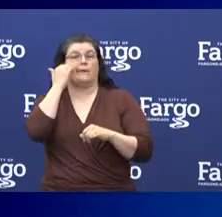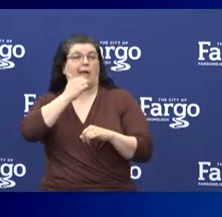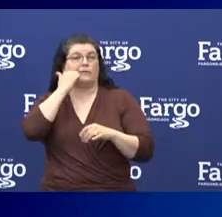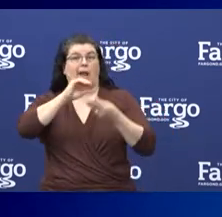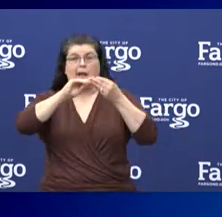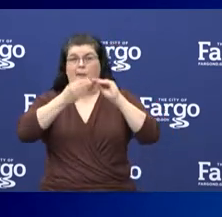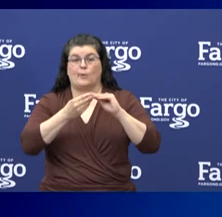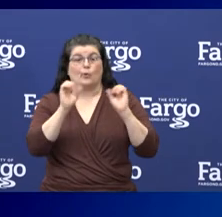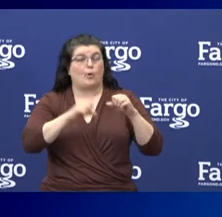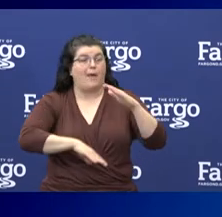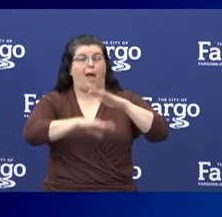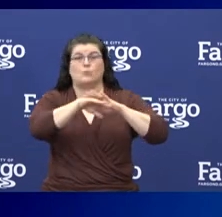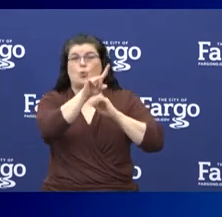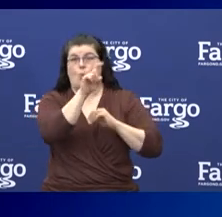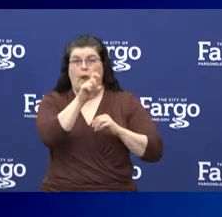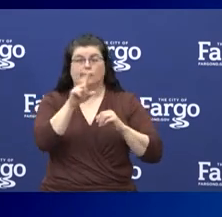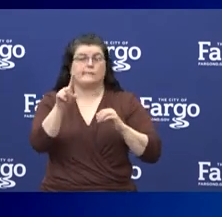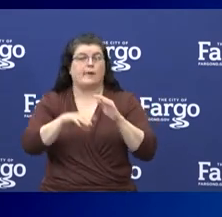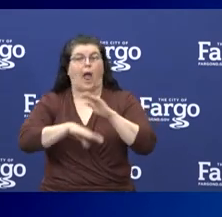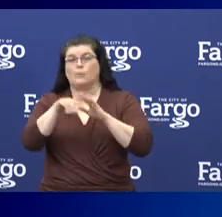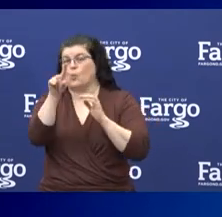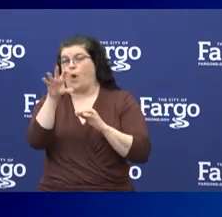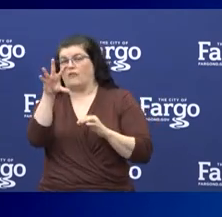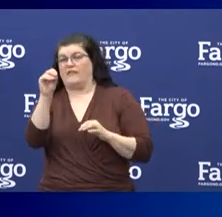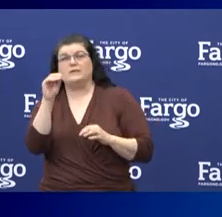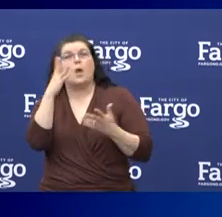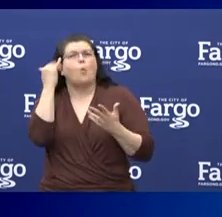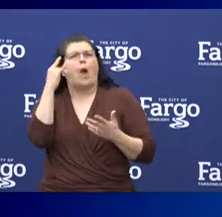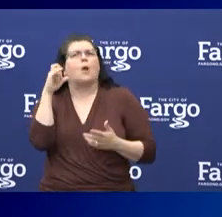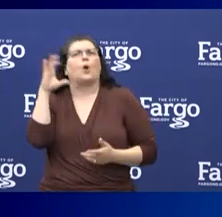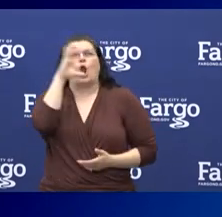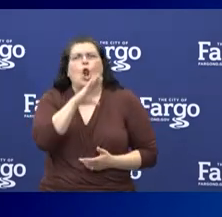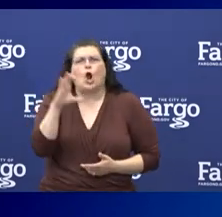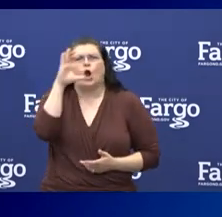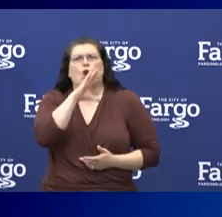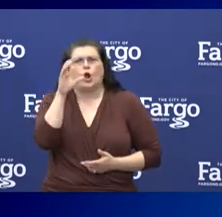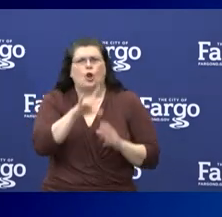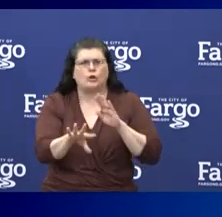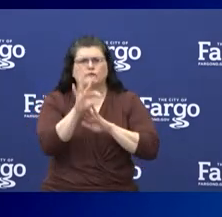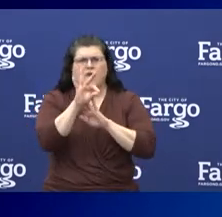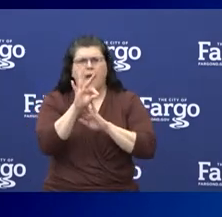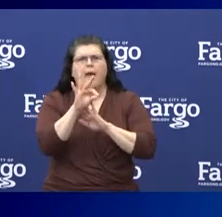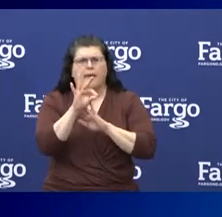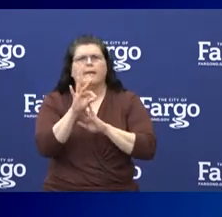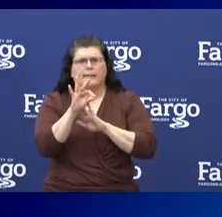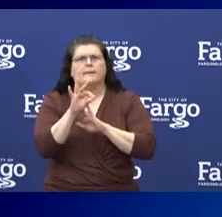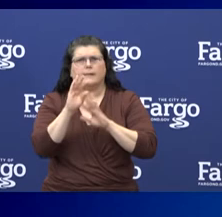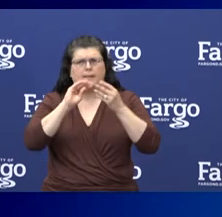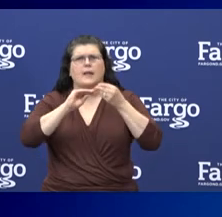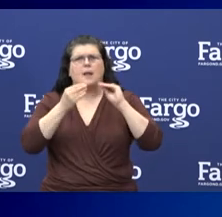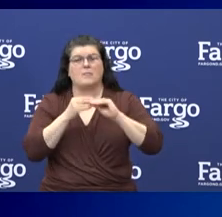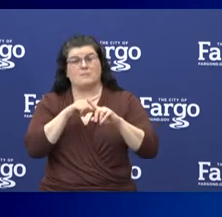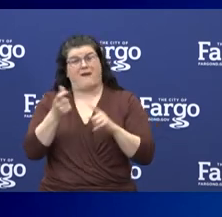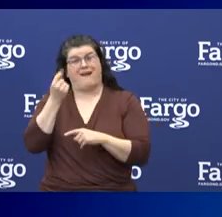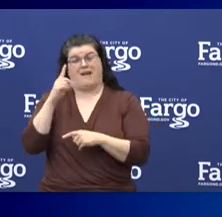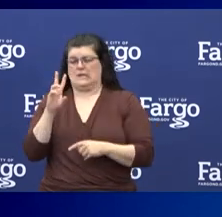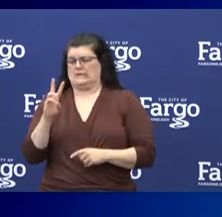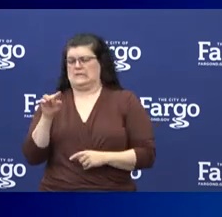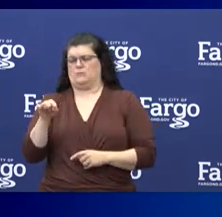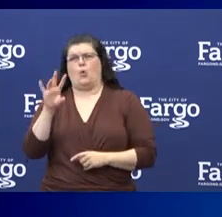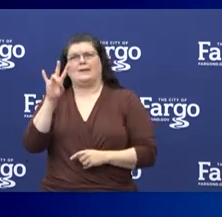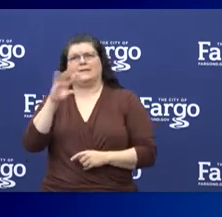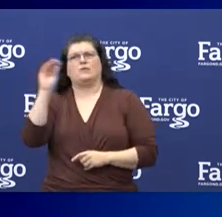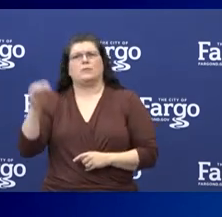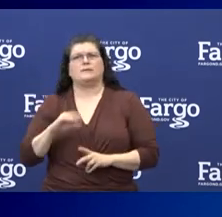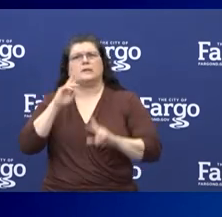to 150 because we're looking for the cases. But you need to know in the state of North Dakota, only 6.7% of the